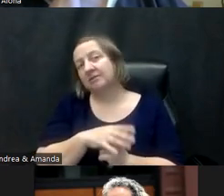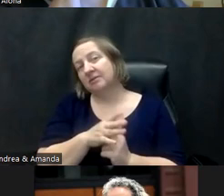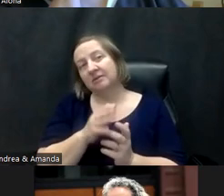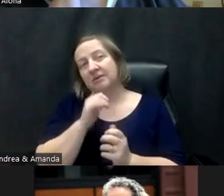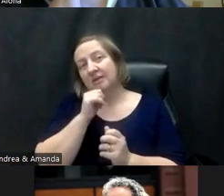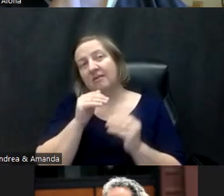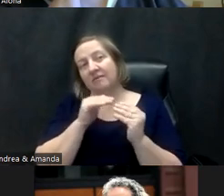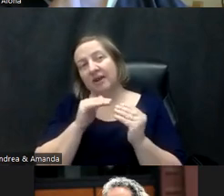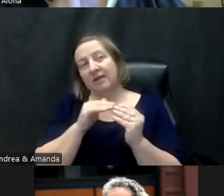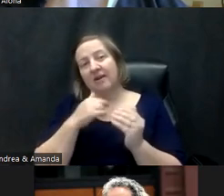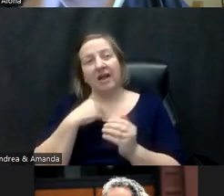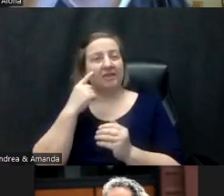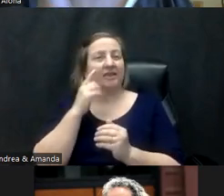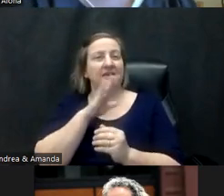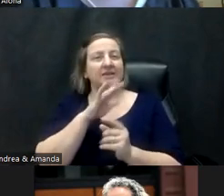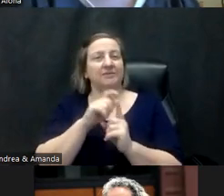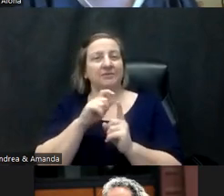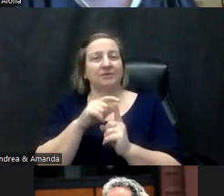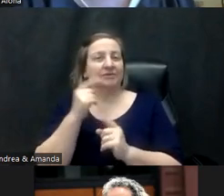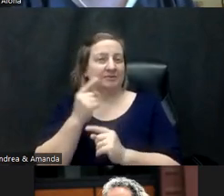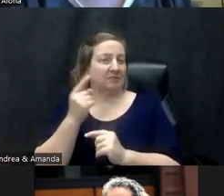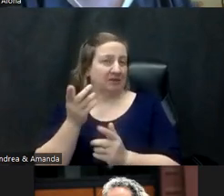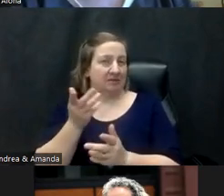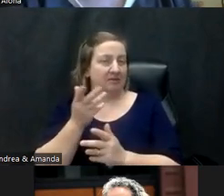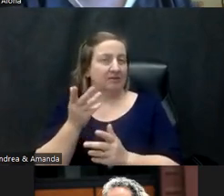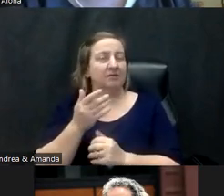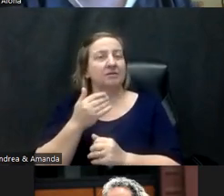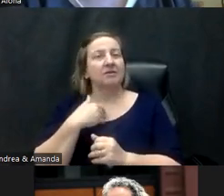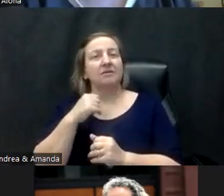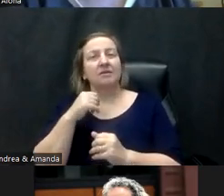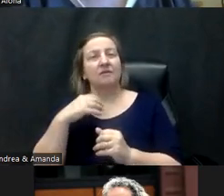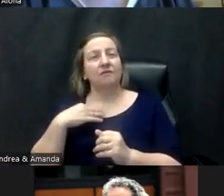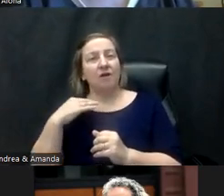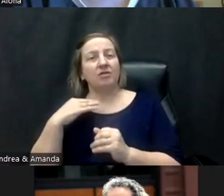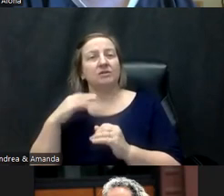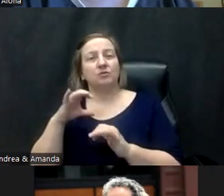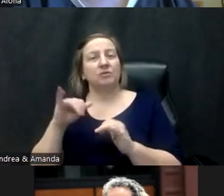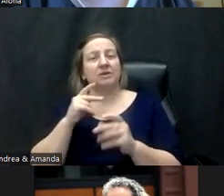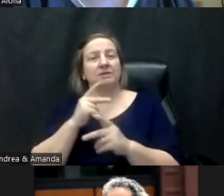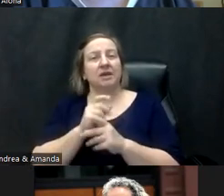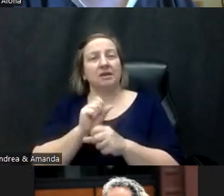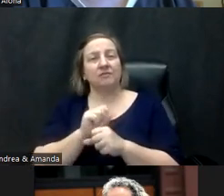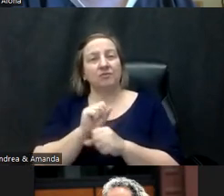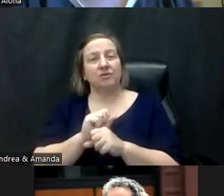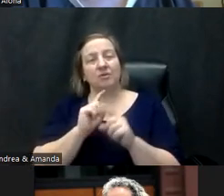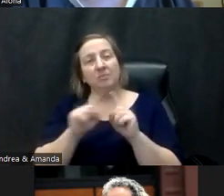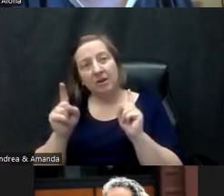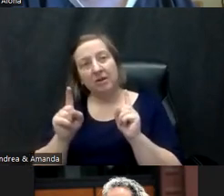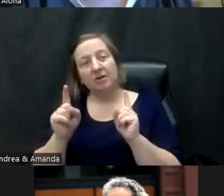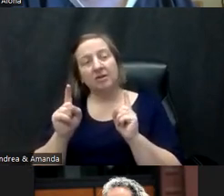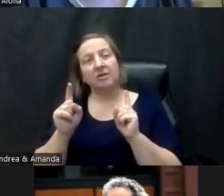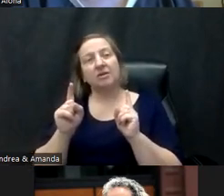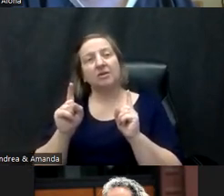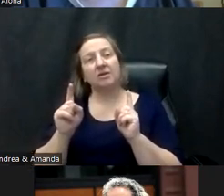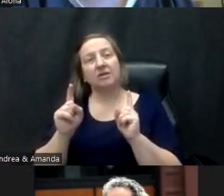not fair, I think is what his word was, to have volunteers doing this type of work. But so